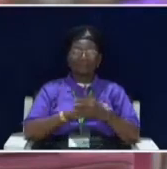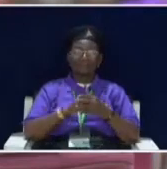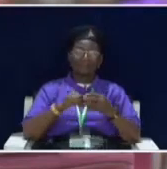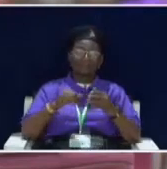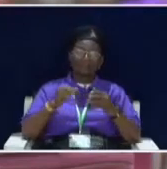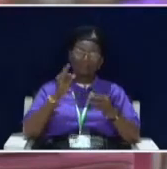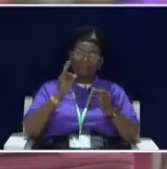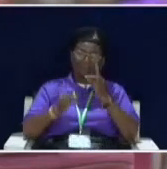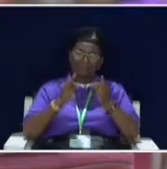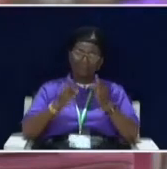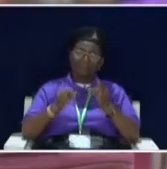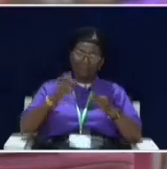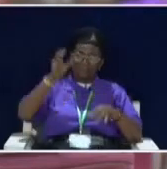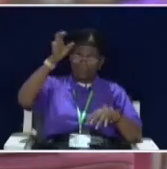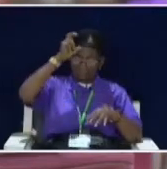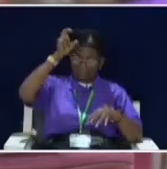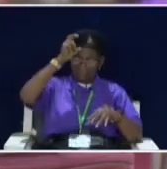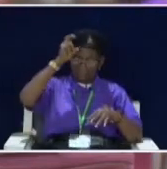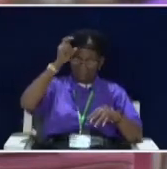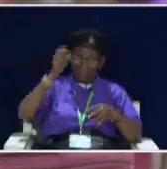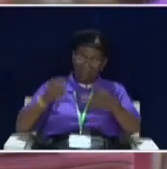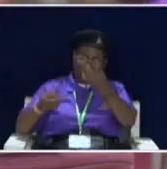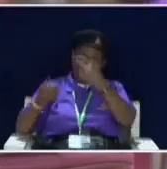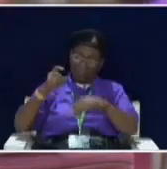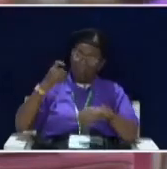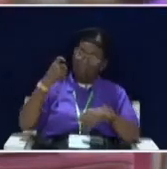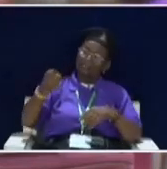if the devil comes knocking at your door,